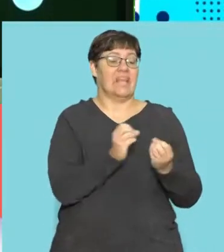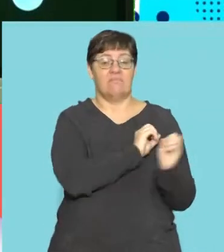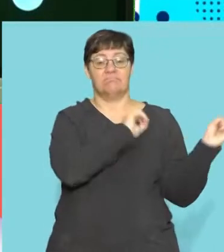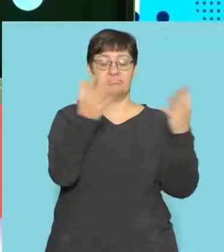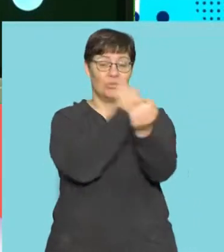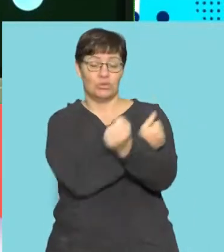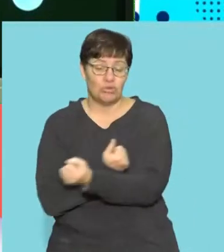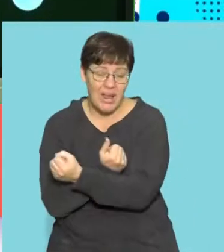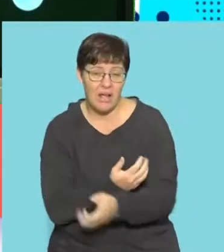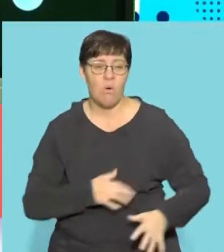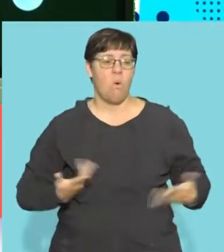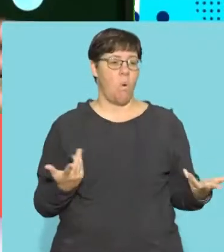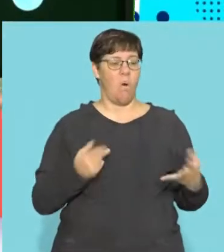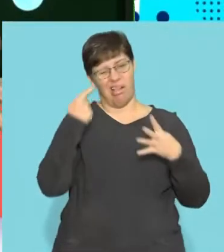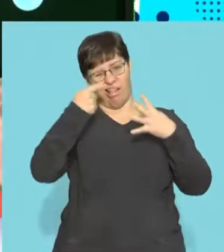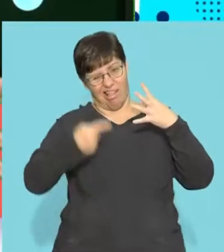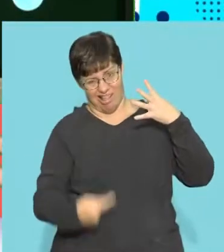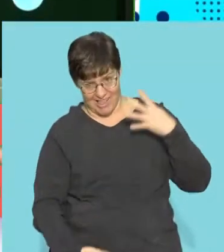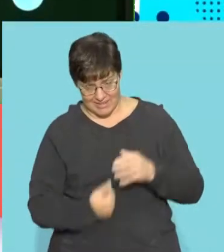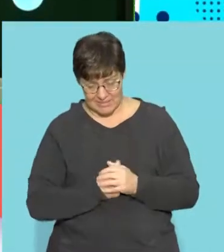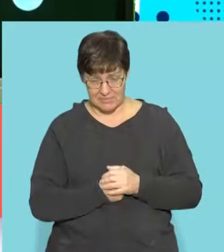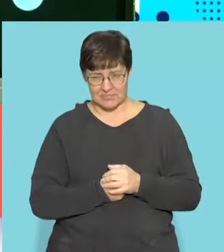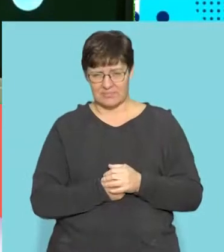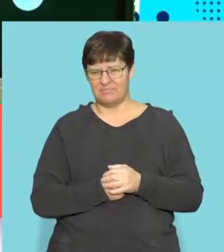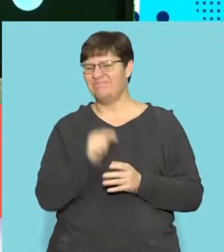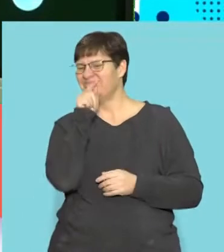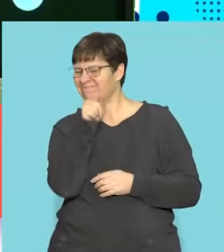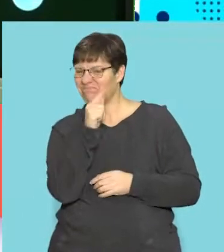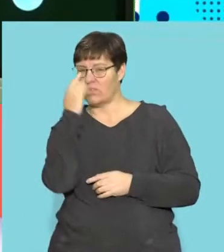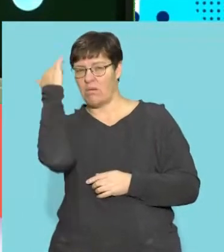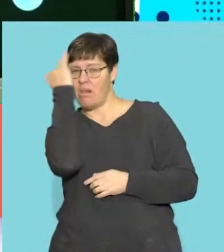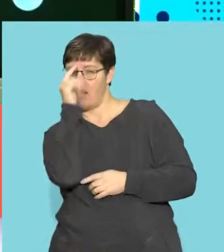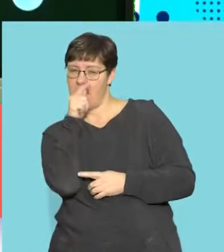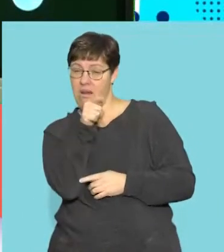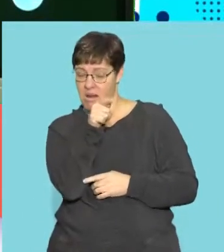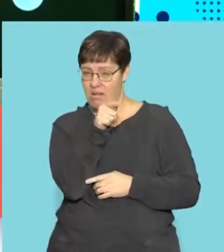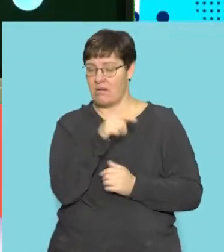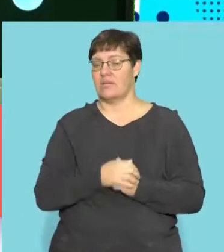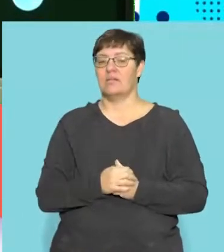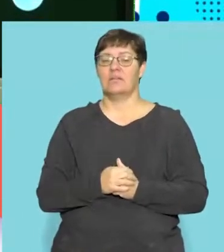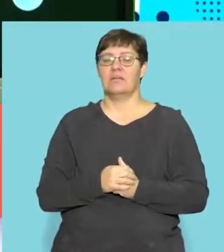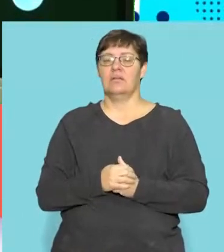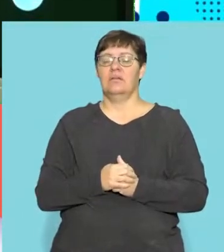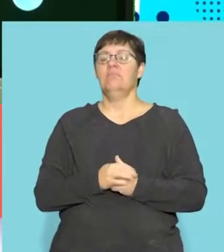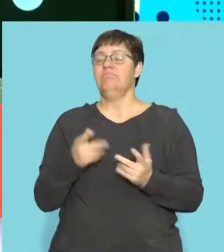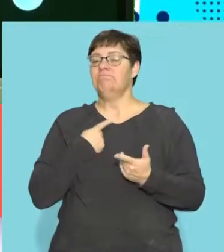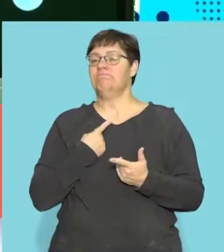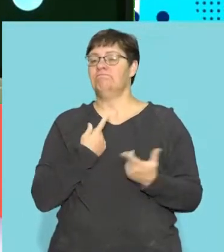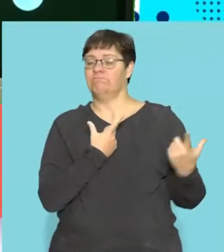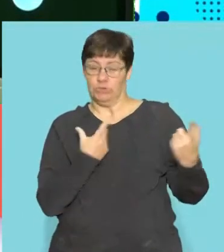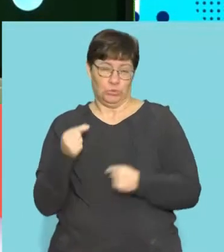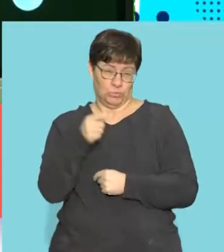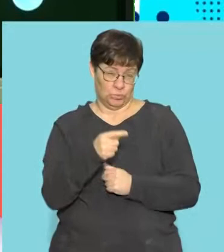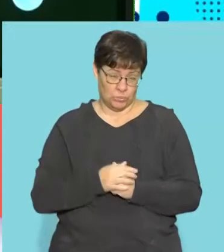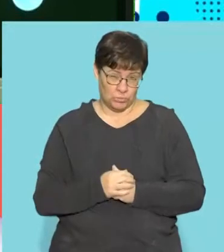or more goods or a lot of other people as well. So that's what I'm thinking they think about. And this is what we're really going